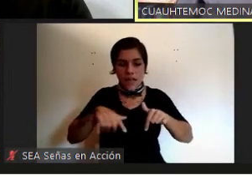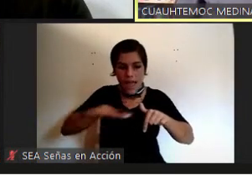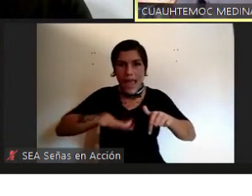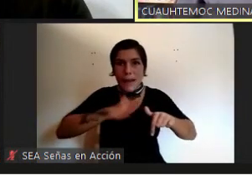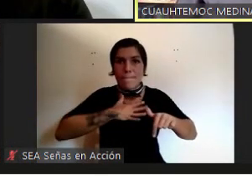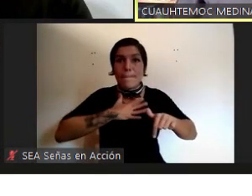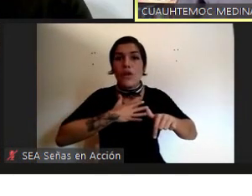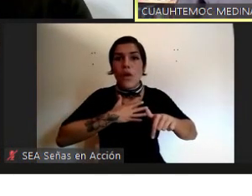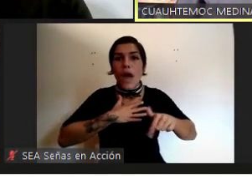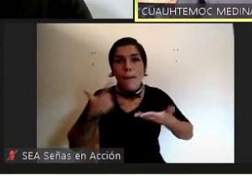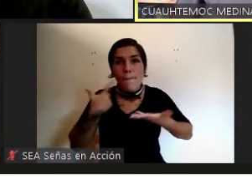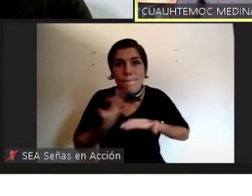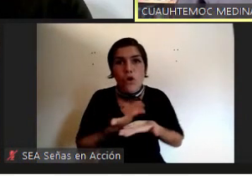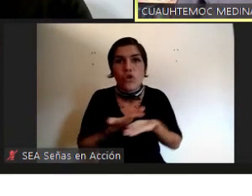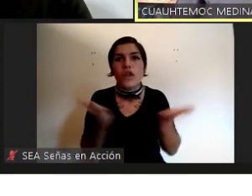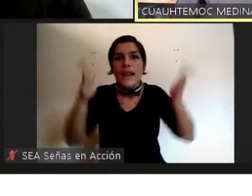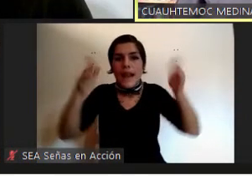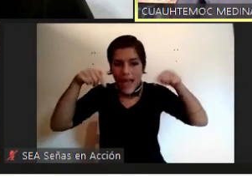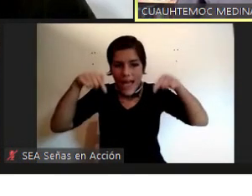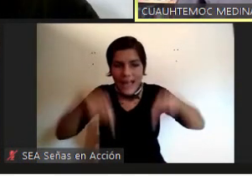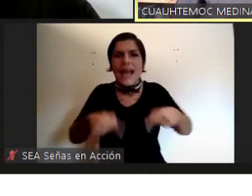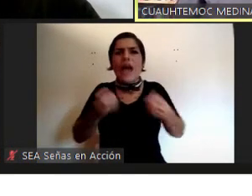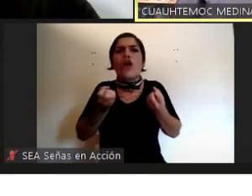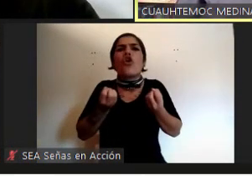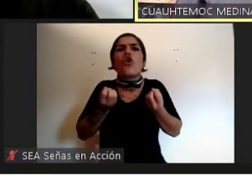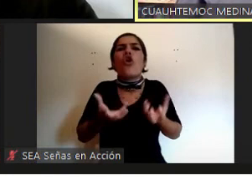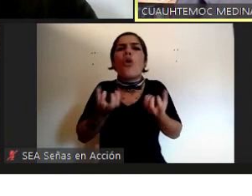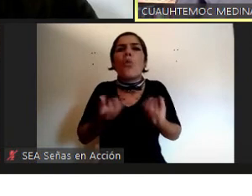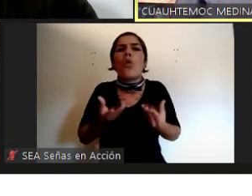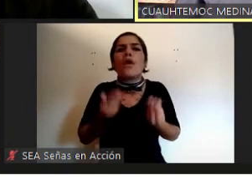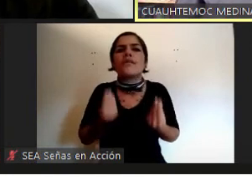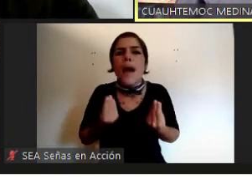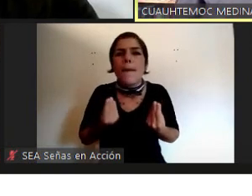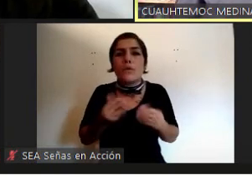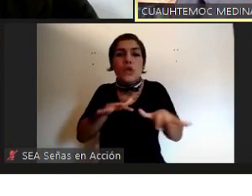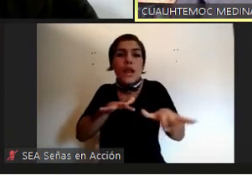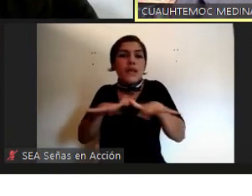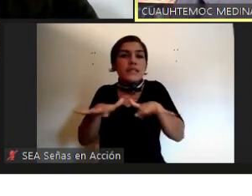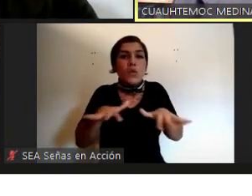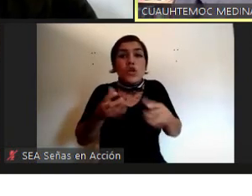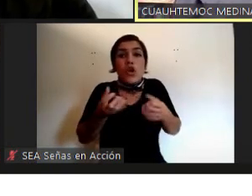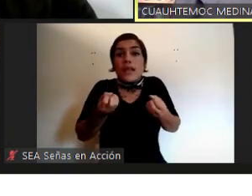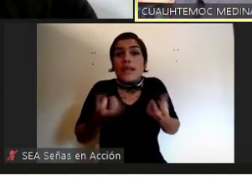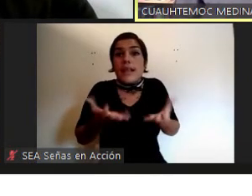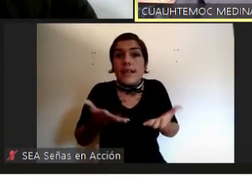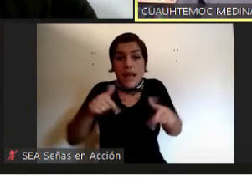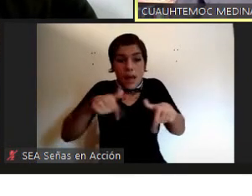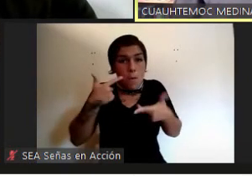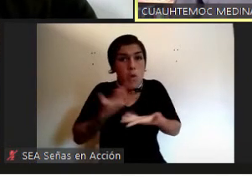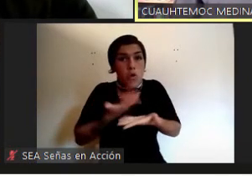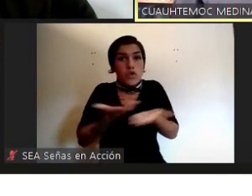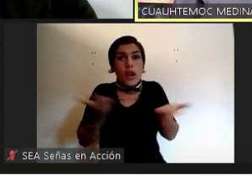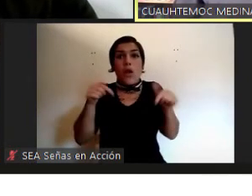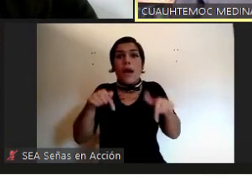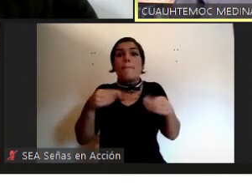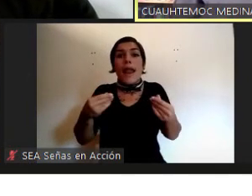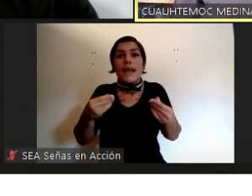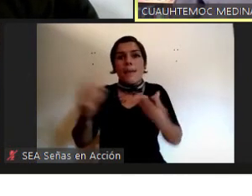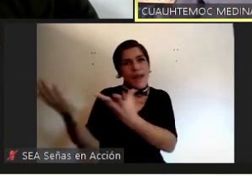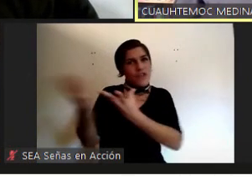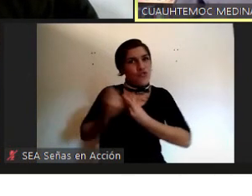to distribute visibility, it should be possible for violence of representation